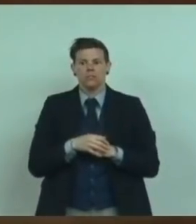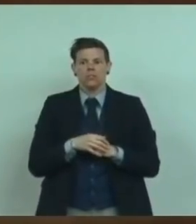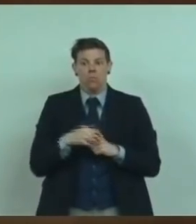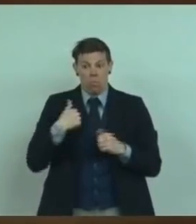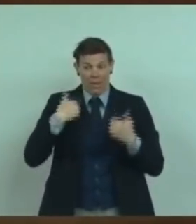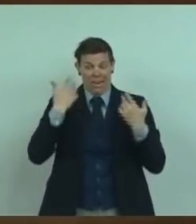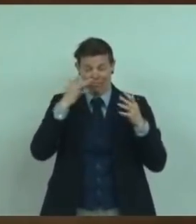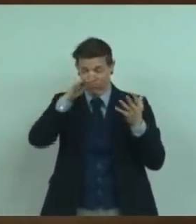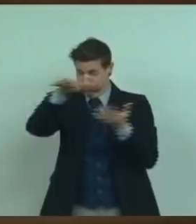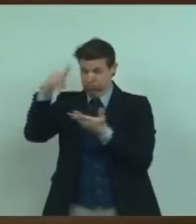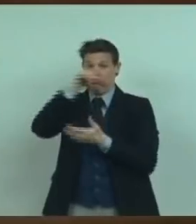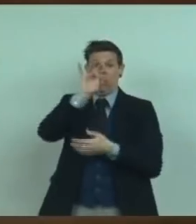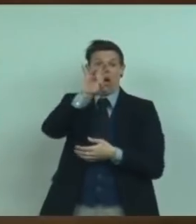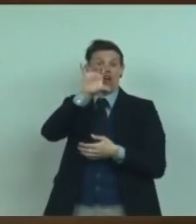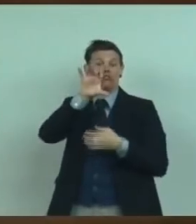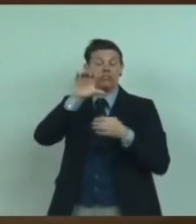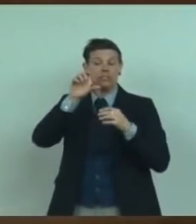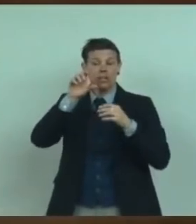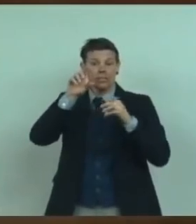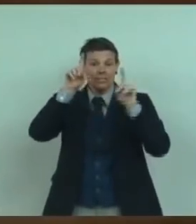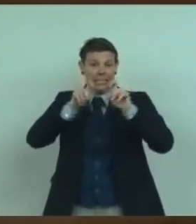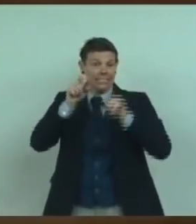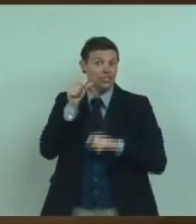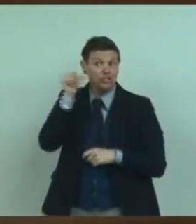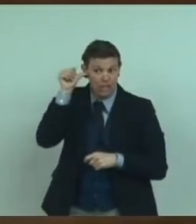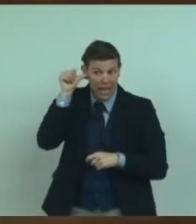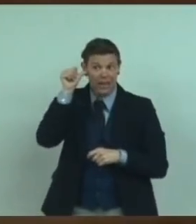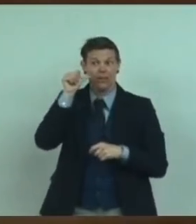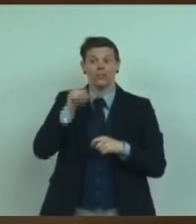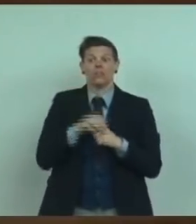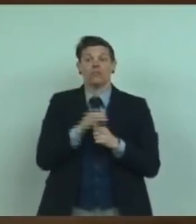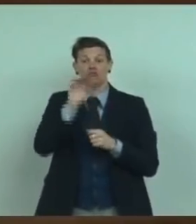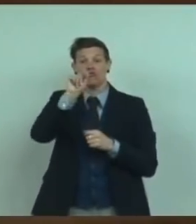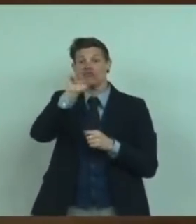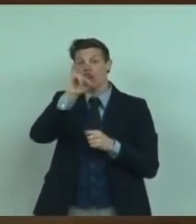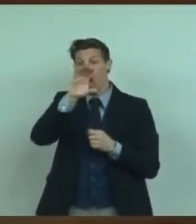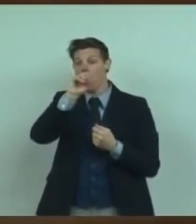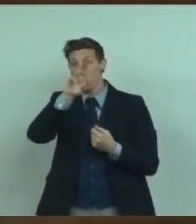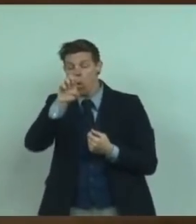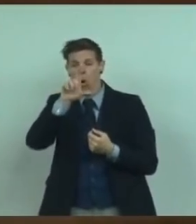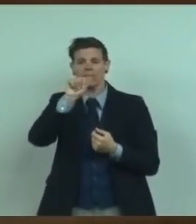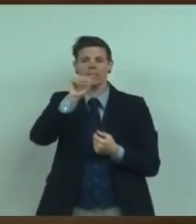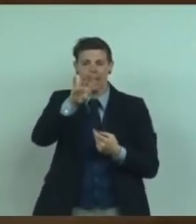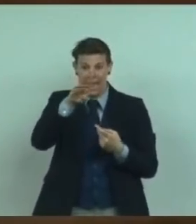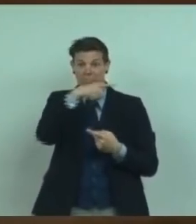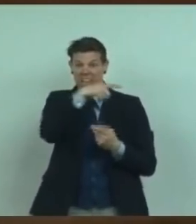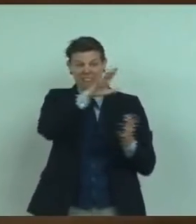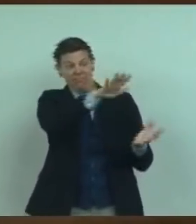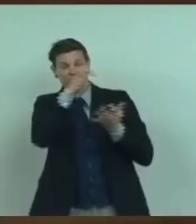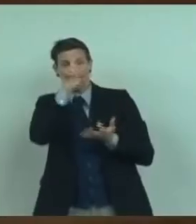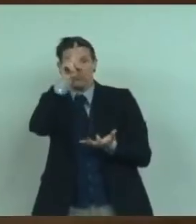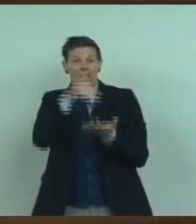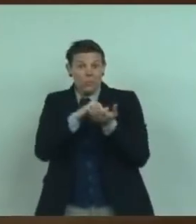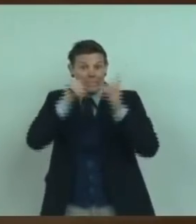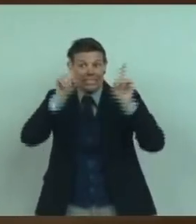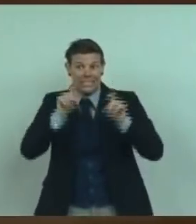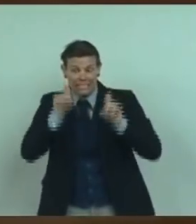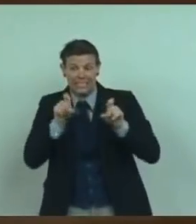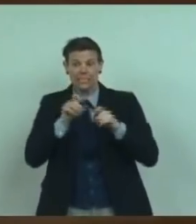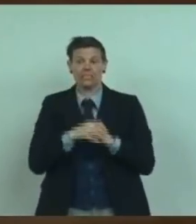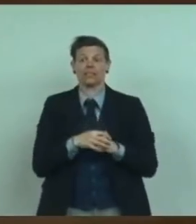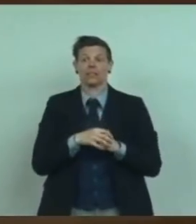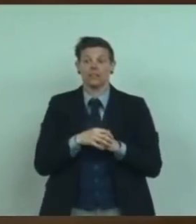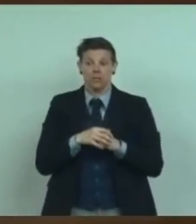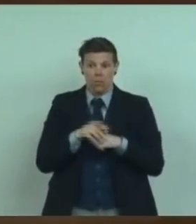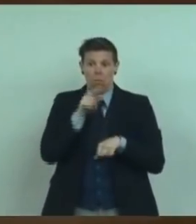with our labs, with both of these labs, to increase their capacity, as well as with the national labs, with Lannel, Sandia,